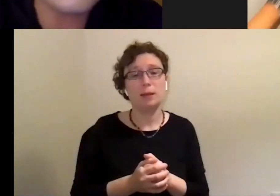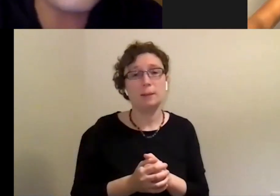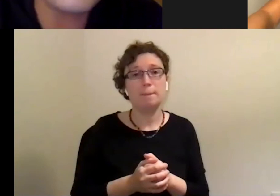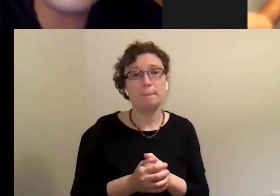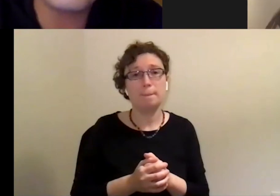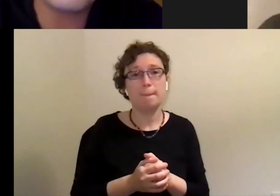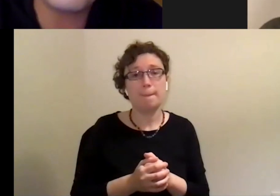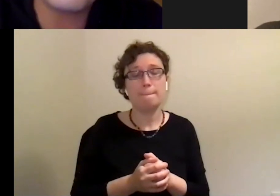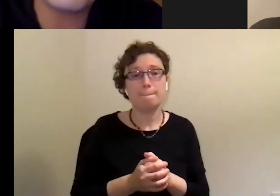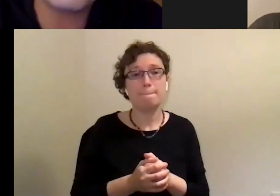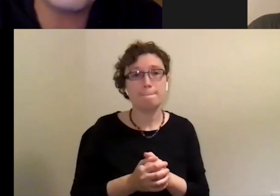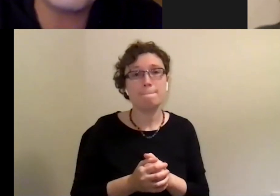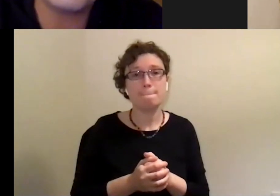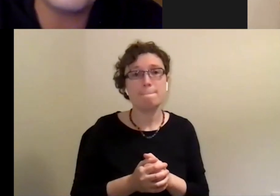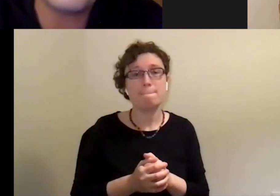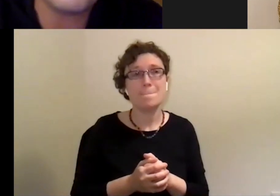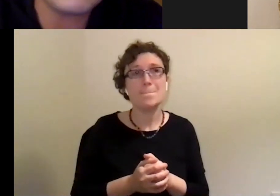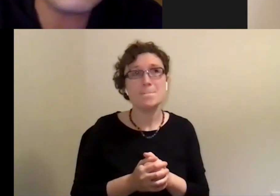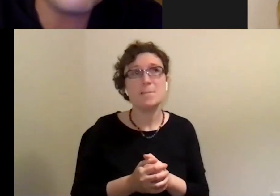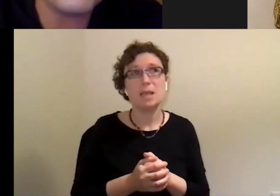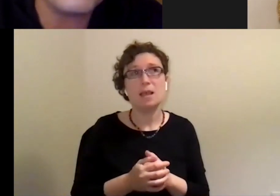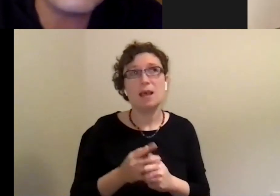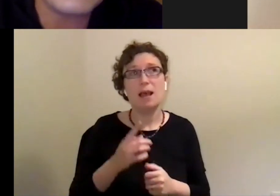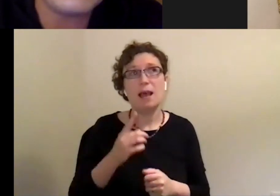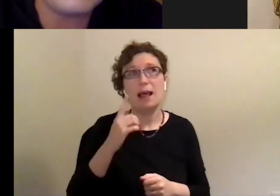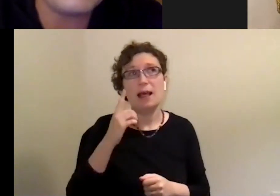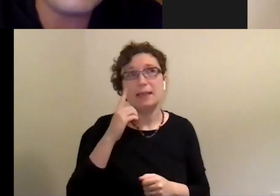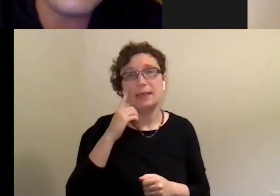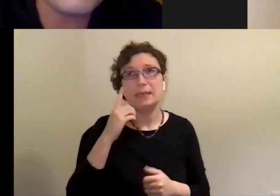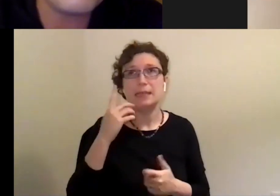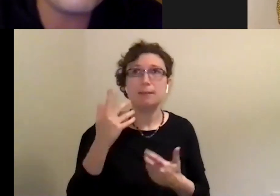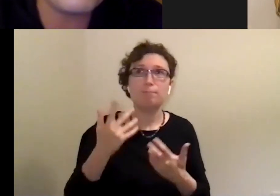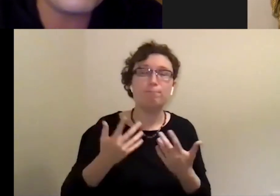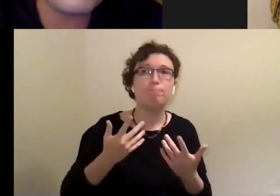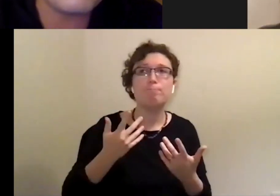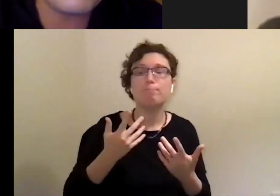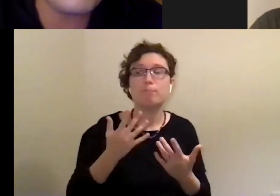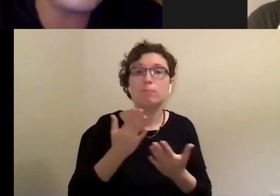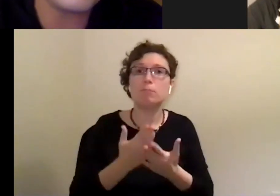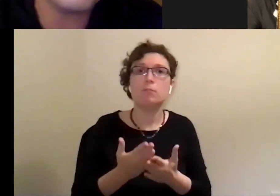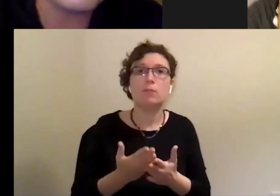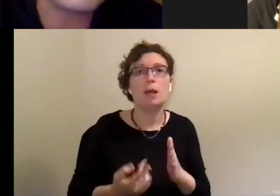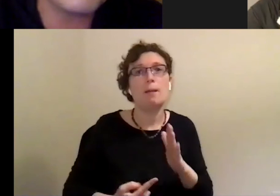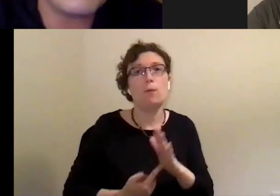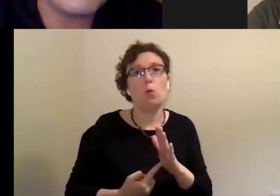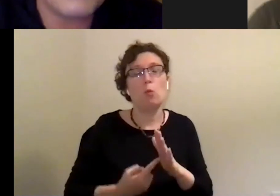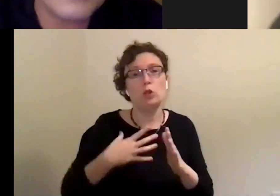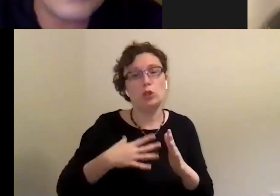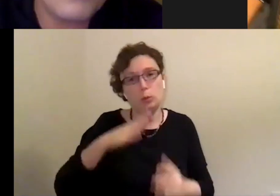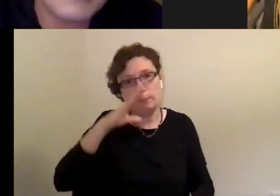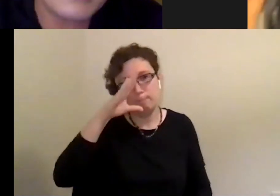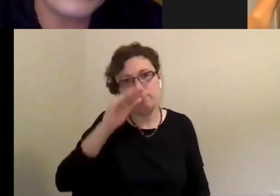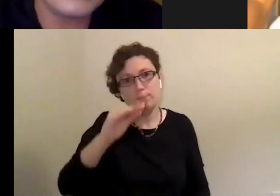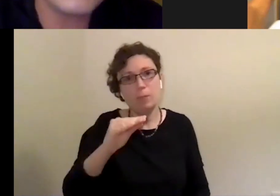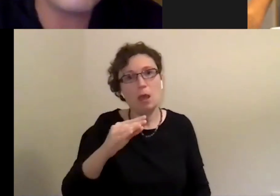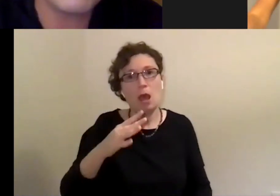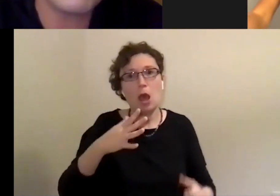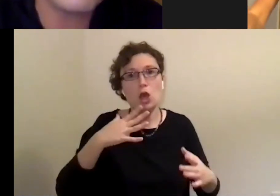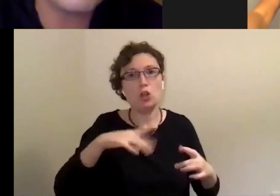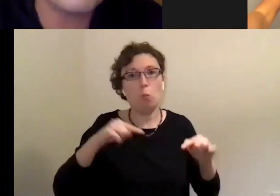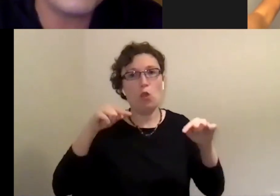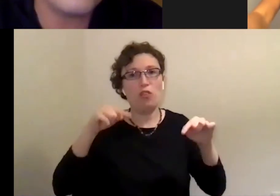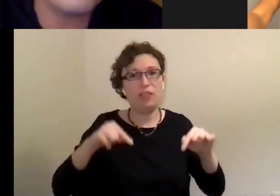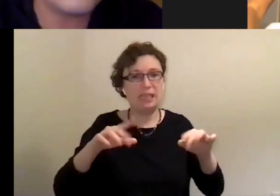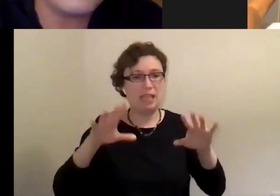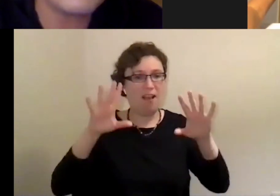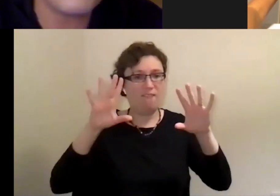I think, for me, it's important to say, like, I don't want this to be the end of this conversation. It's all very well us